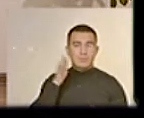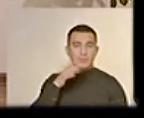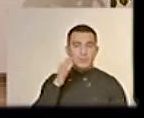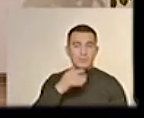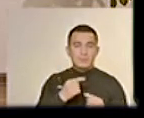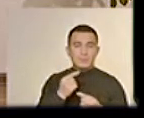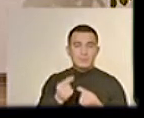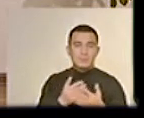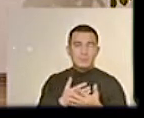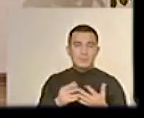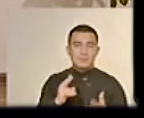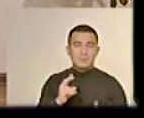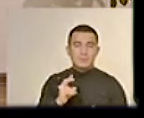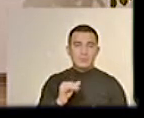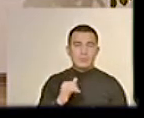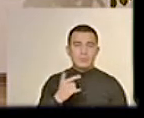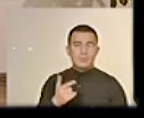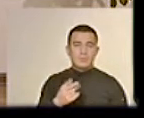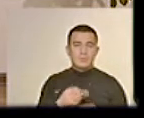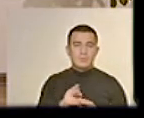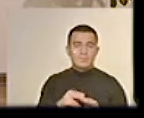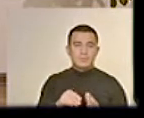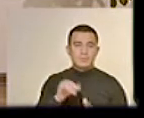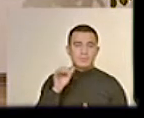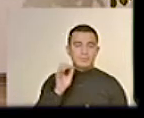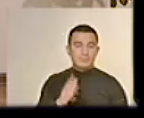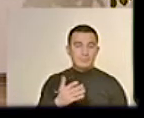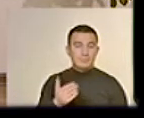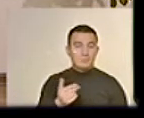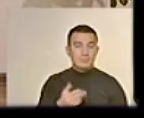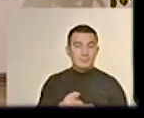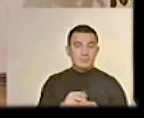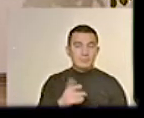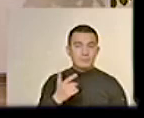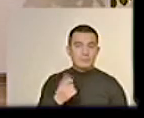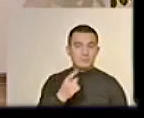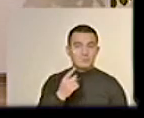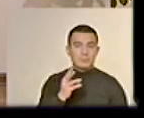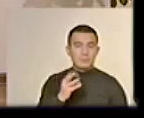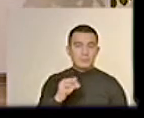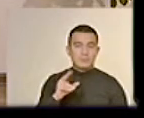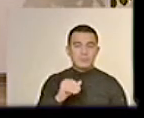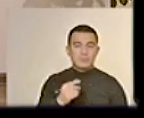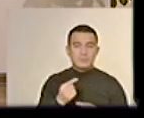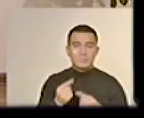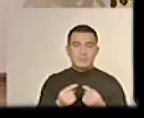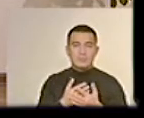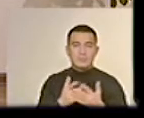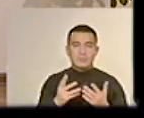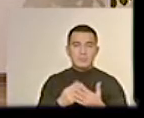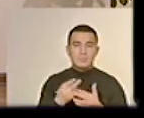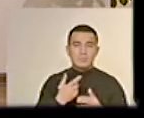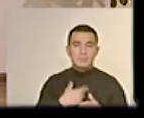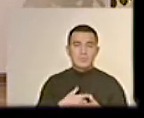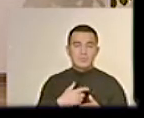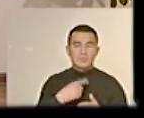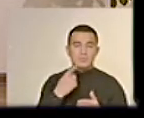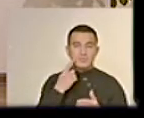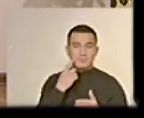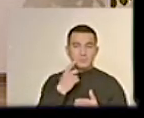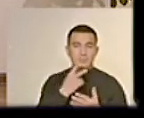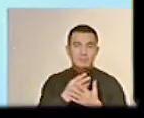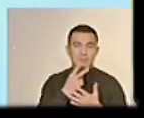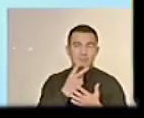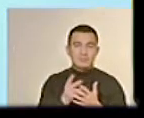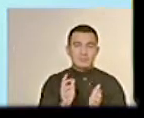ya'ni bug'lari parlanib o'tadi. Shuning uchun ham gaz moddalar yonganda chiqindi bizni ko'zimizga ko'rinmaydi. Nega?